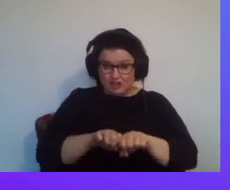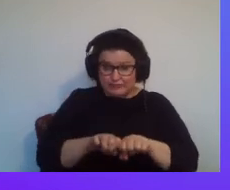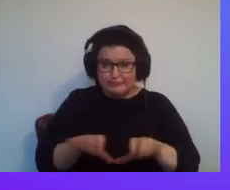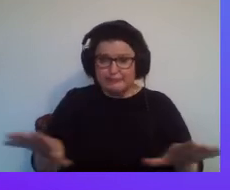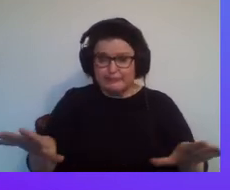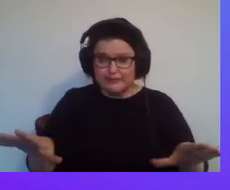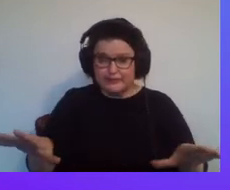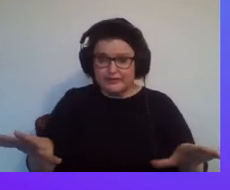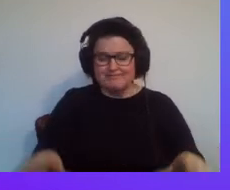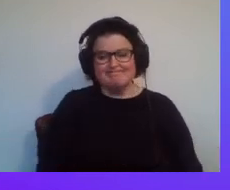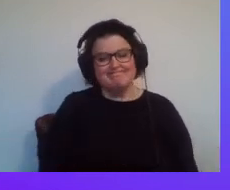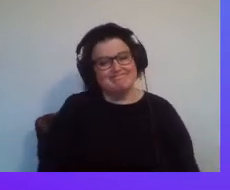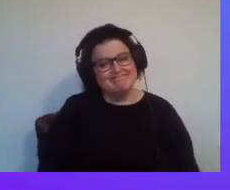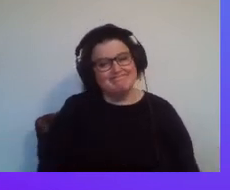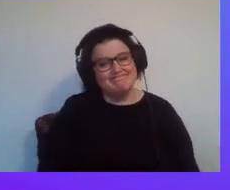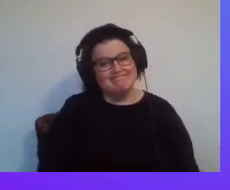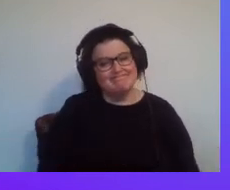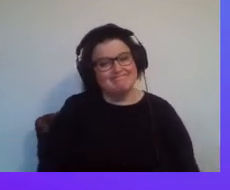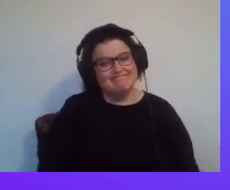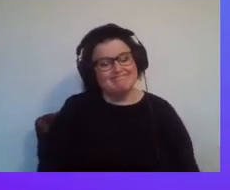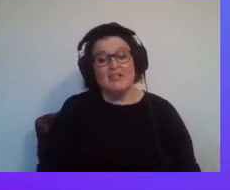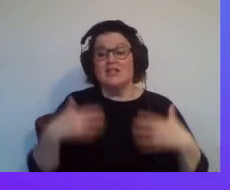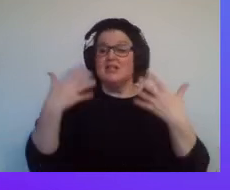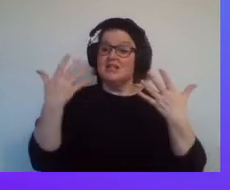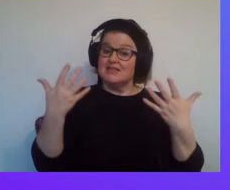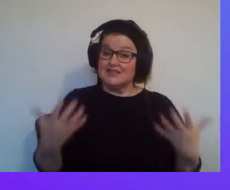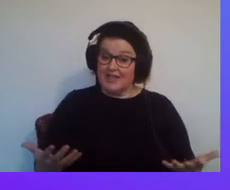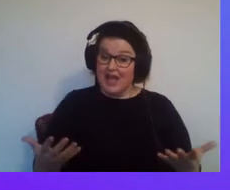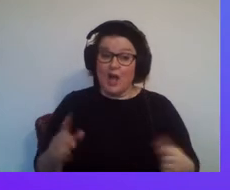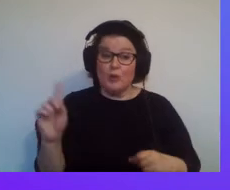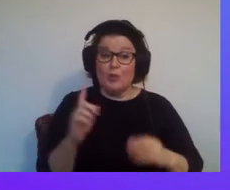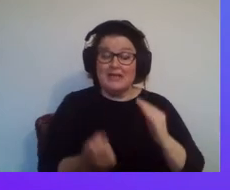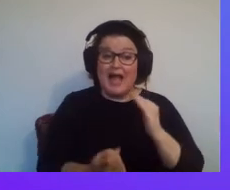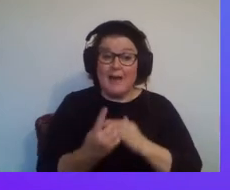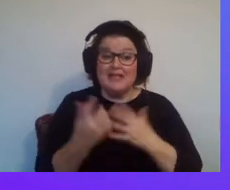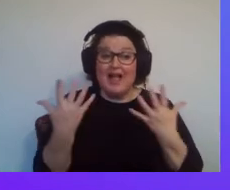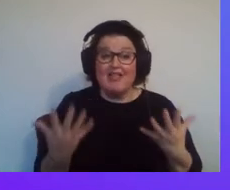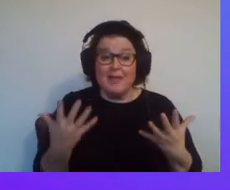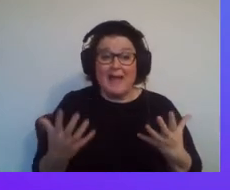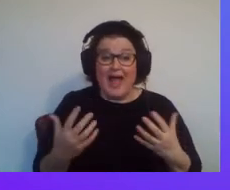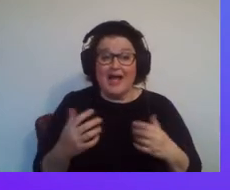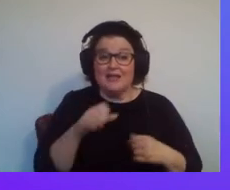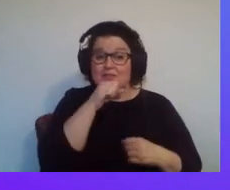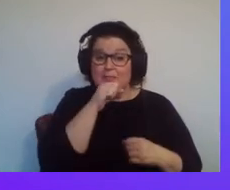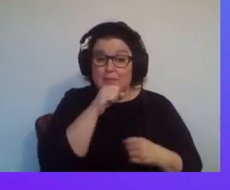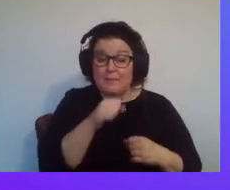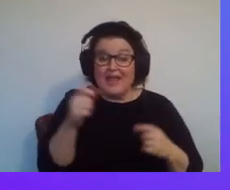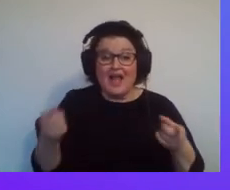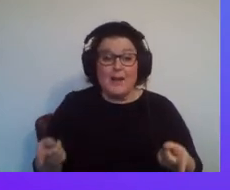Saffron Walden, who's the highest ranking minister, the equalities minister, who didn't appear on